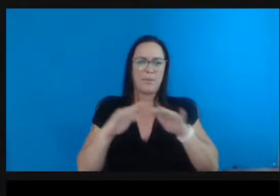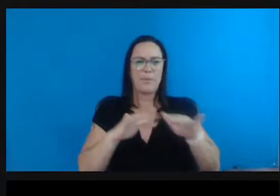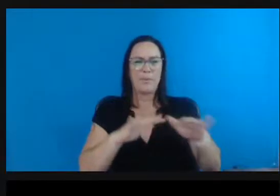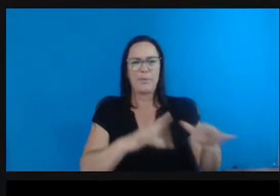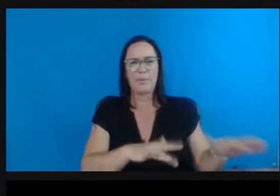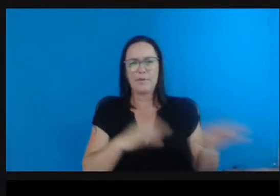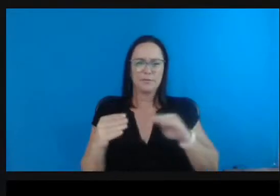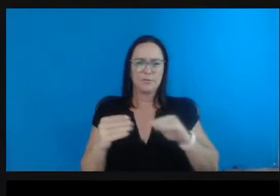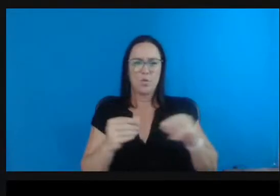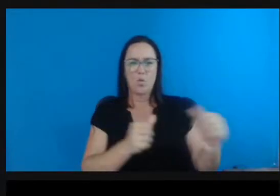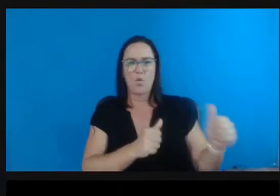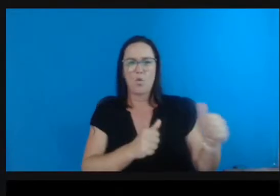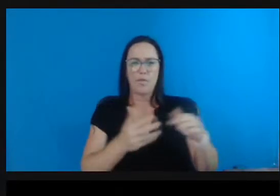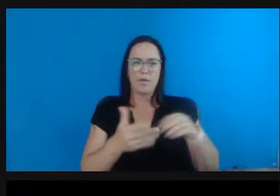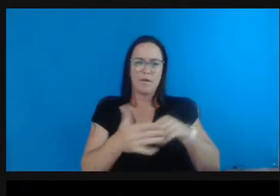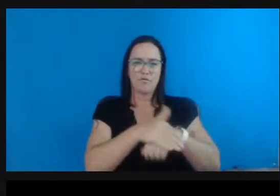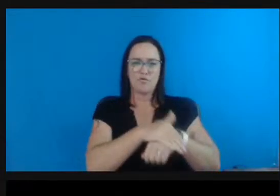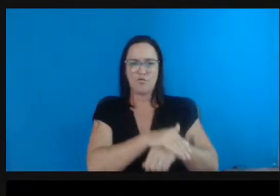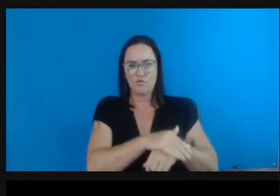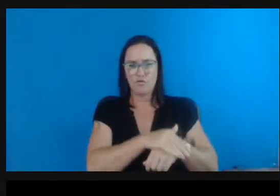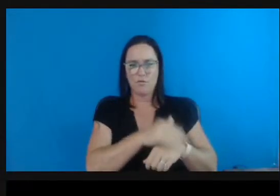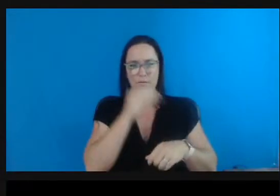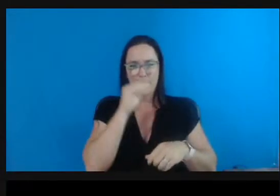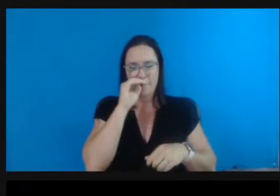and covering these areas. And